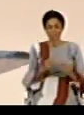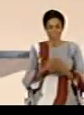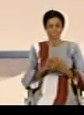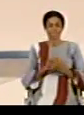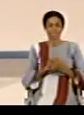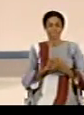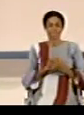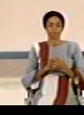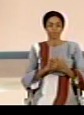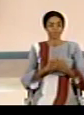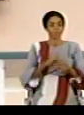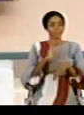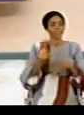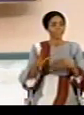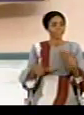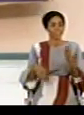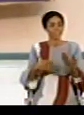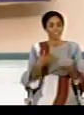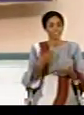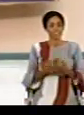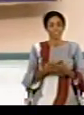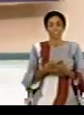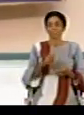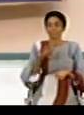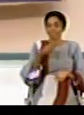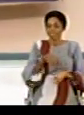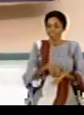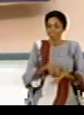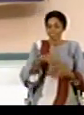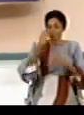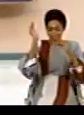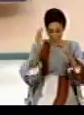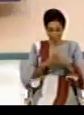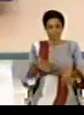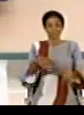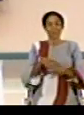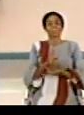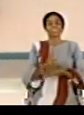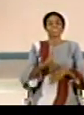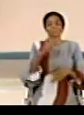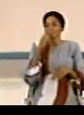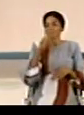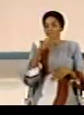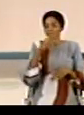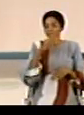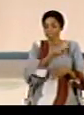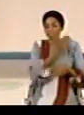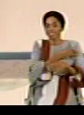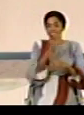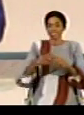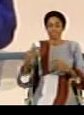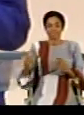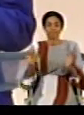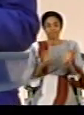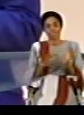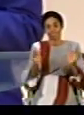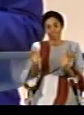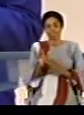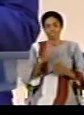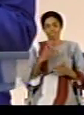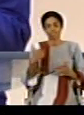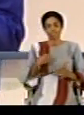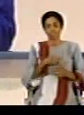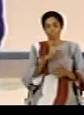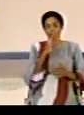superpower, all knees bow at the mighty name of Jesus. And we're